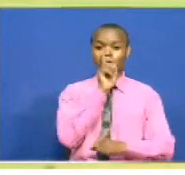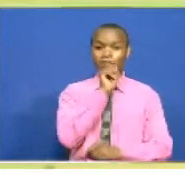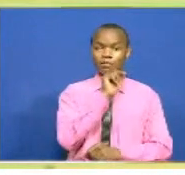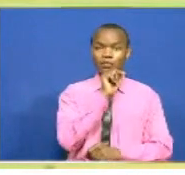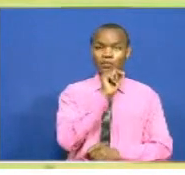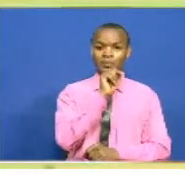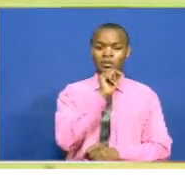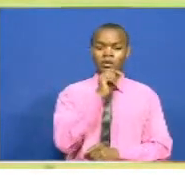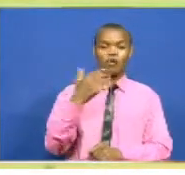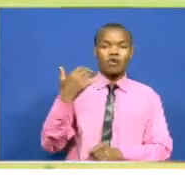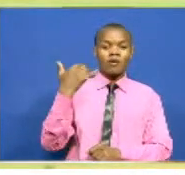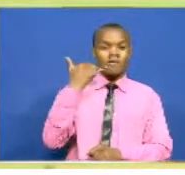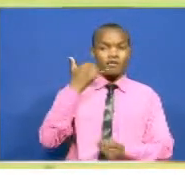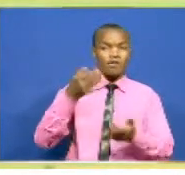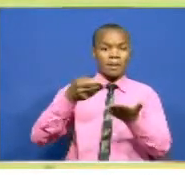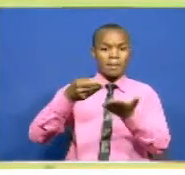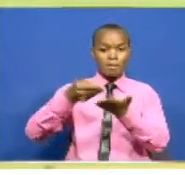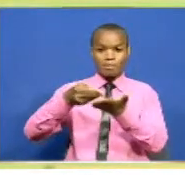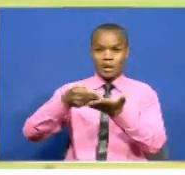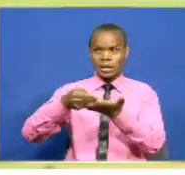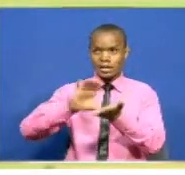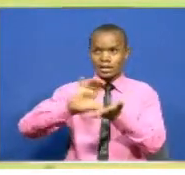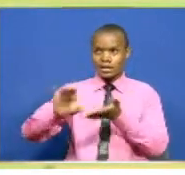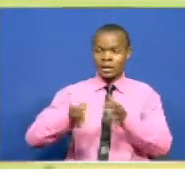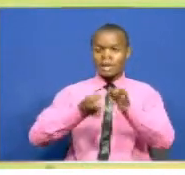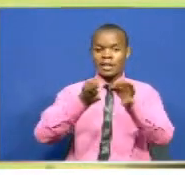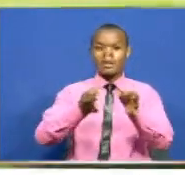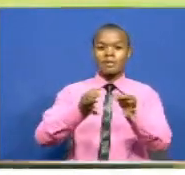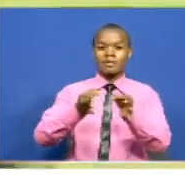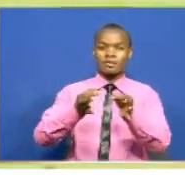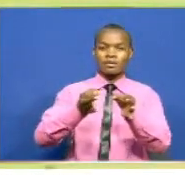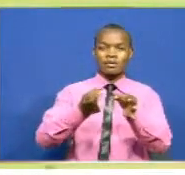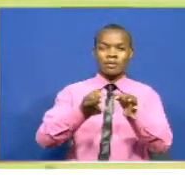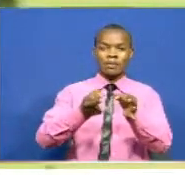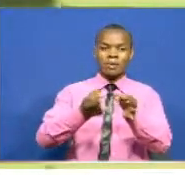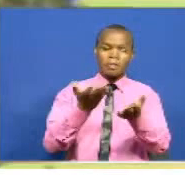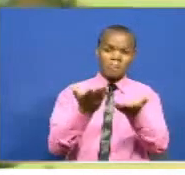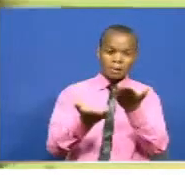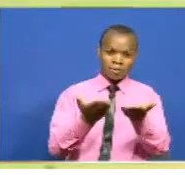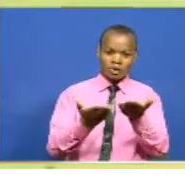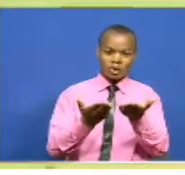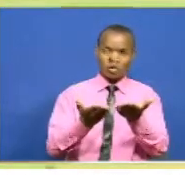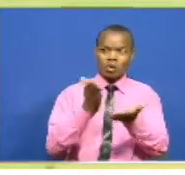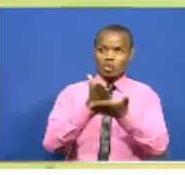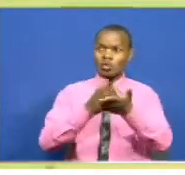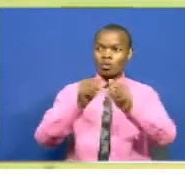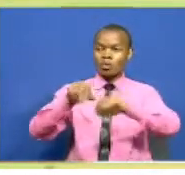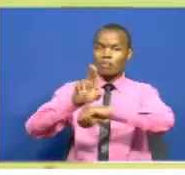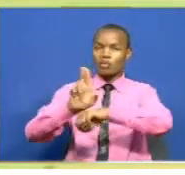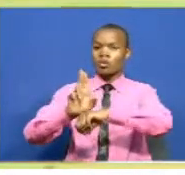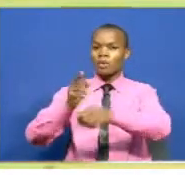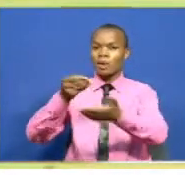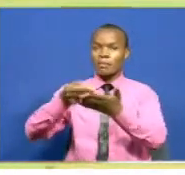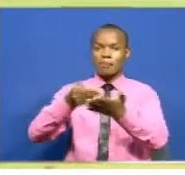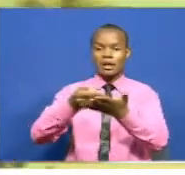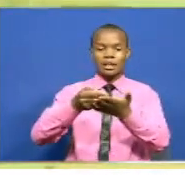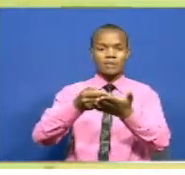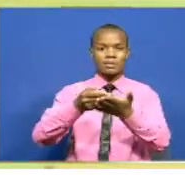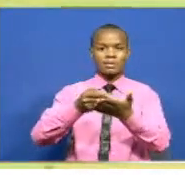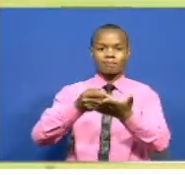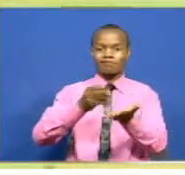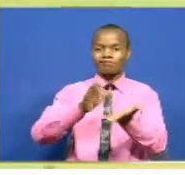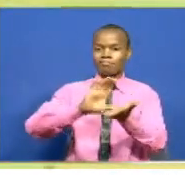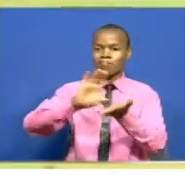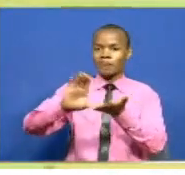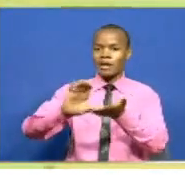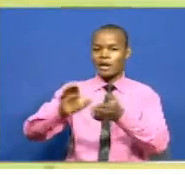money interoperability, so that if you have got mobile money in Kenya, you can be able to use that in Tanzania or in South Africa, in all the